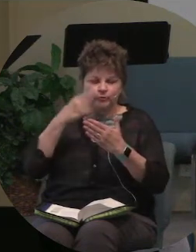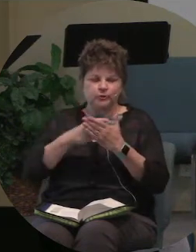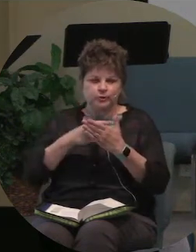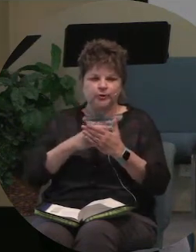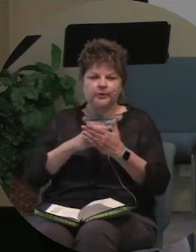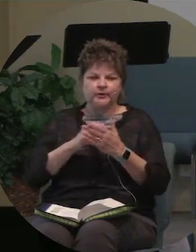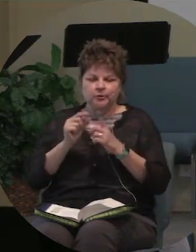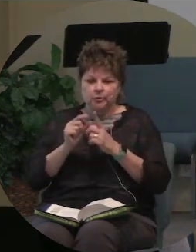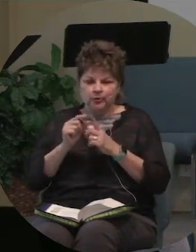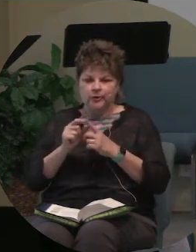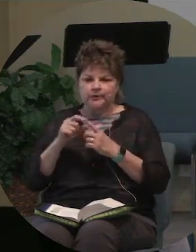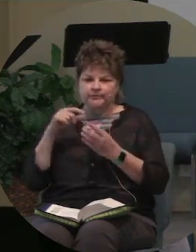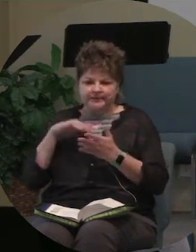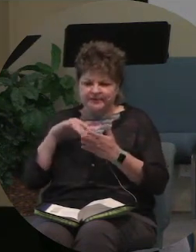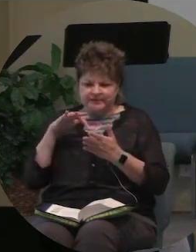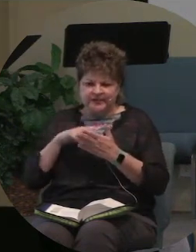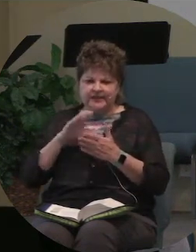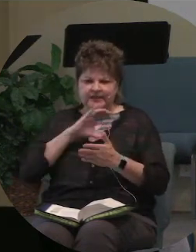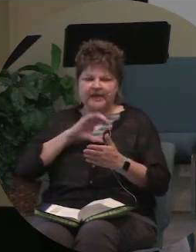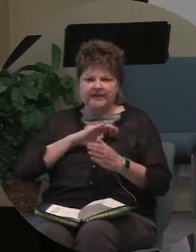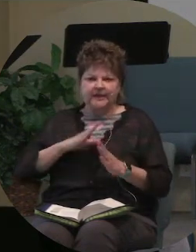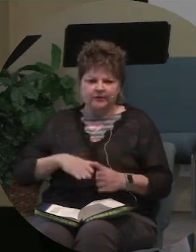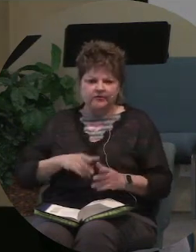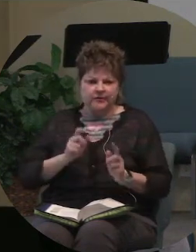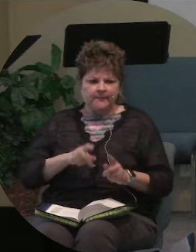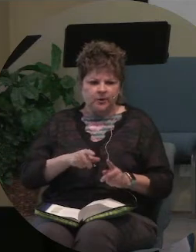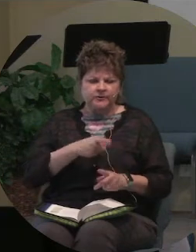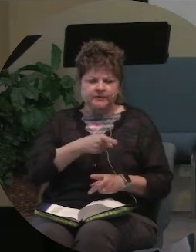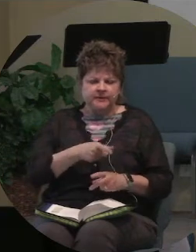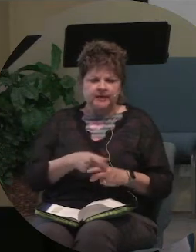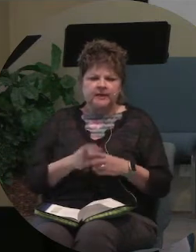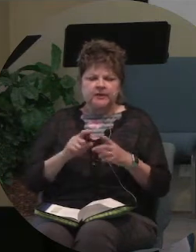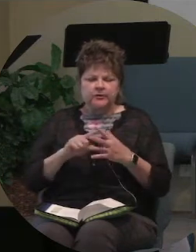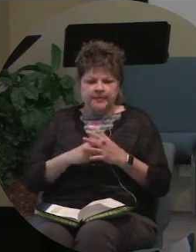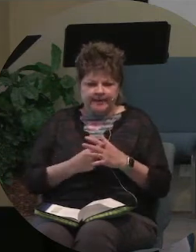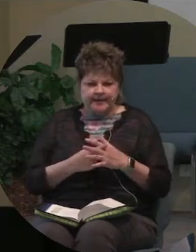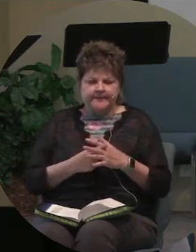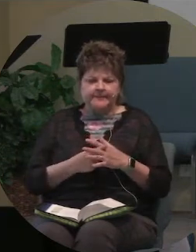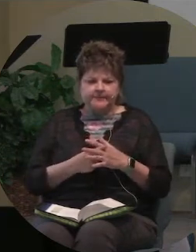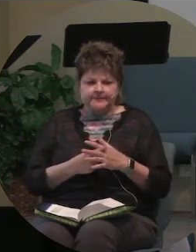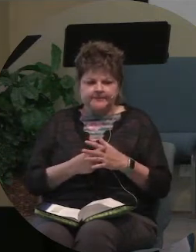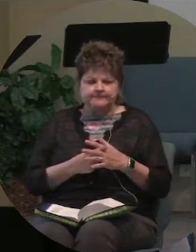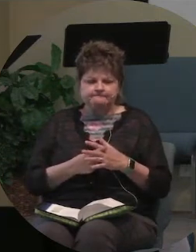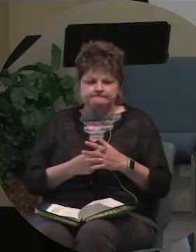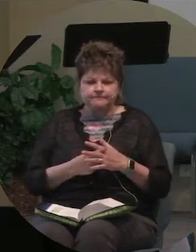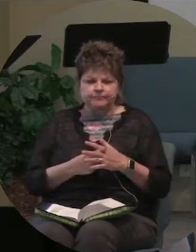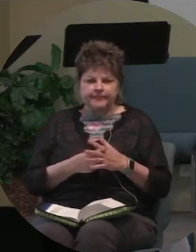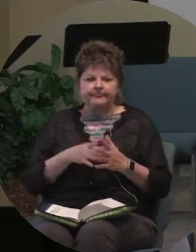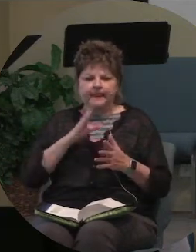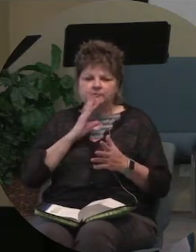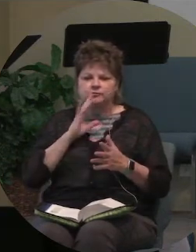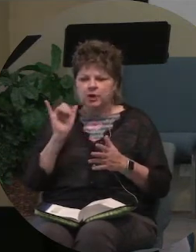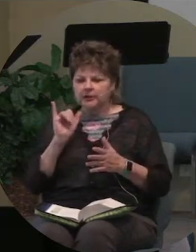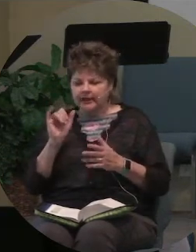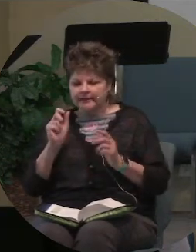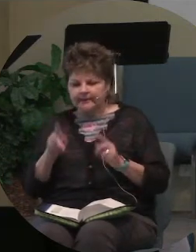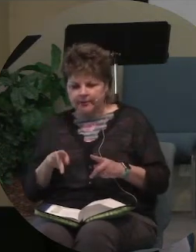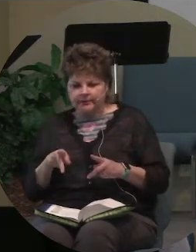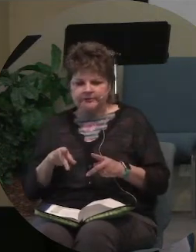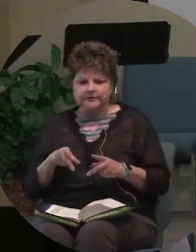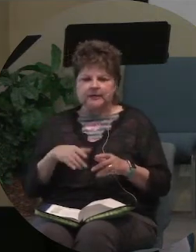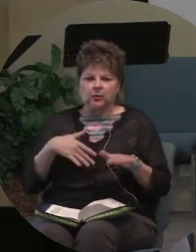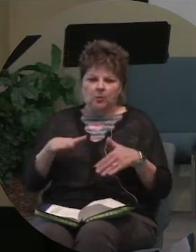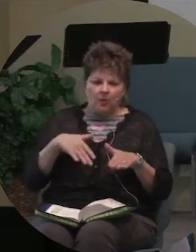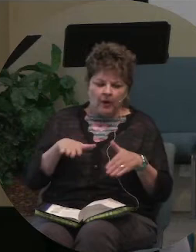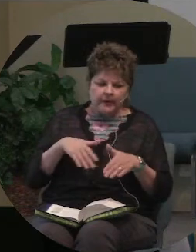might study that character, and you begin to talk like that person might talk, walk